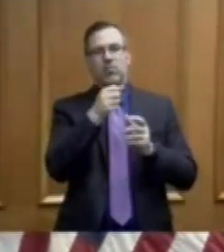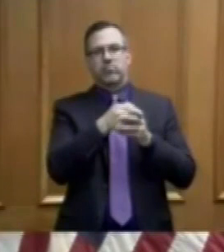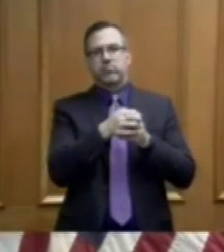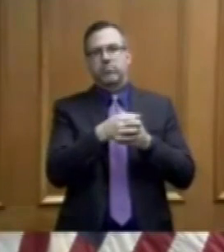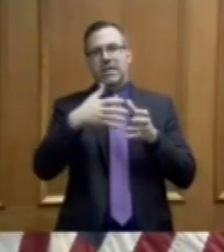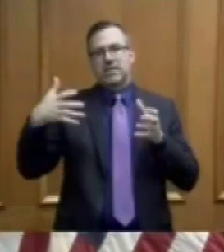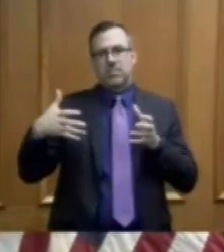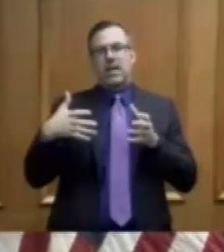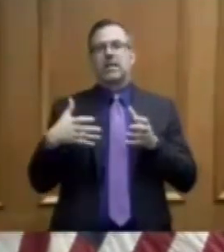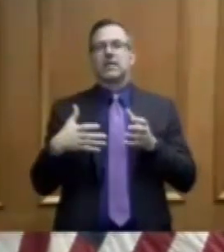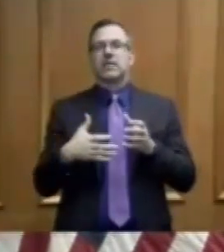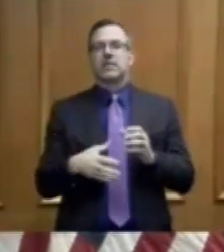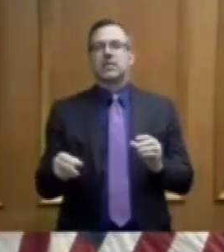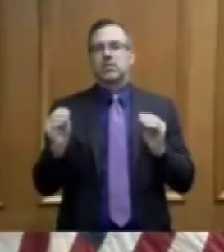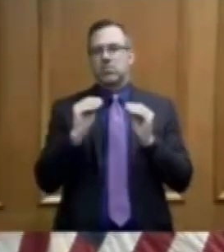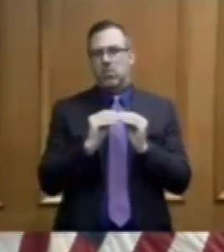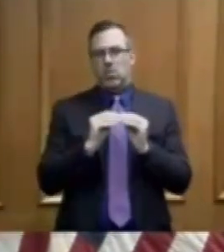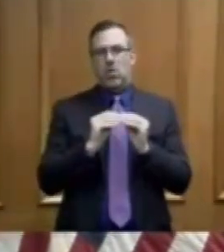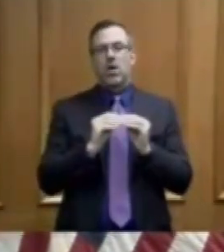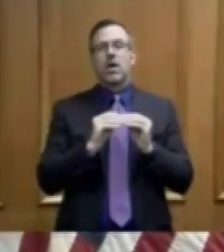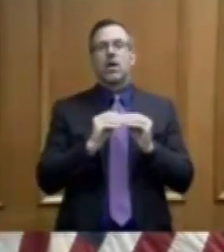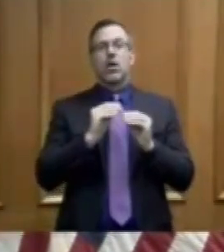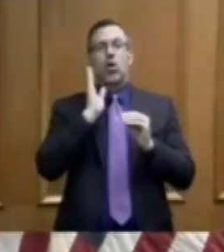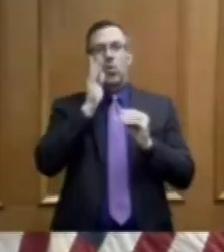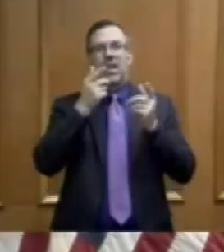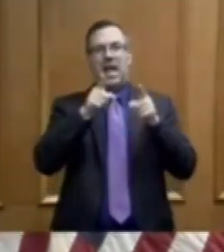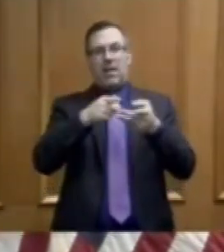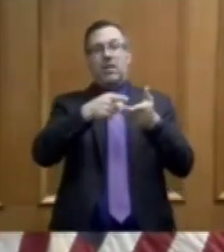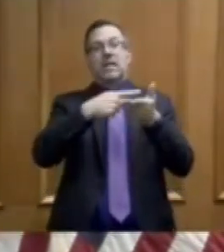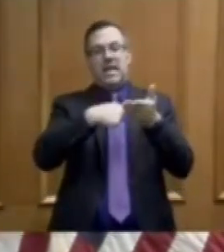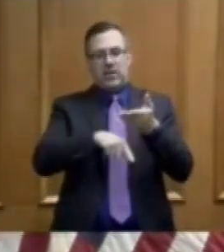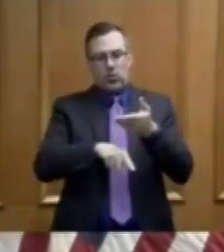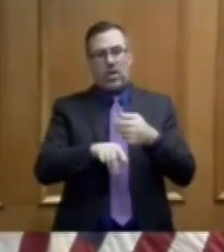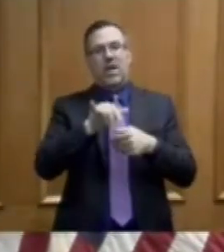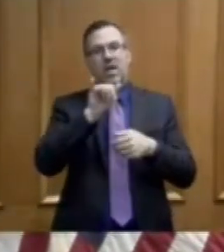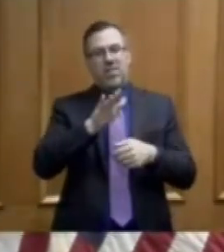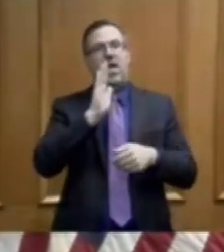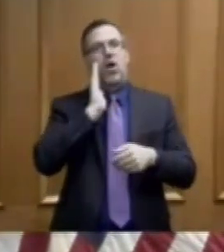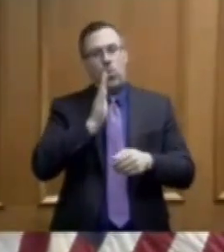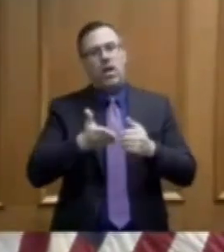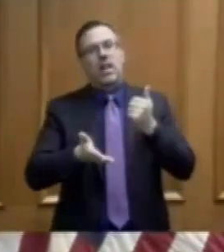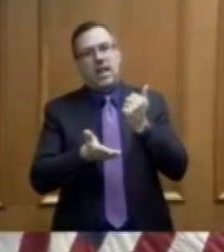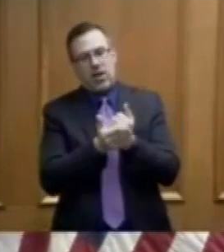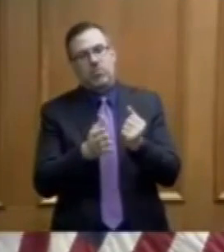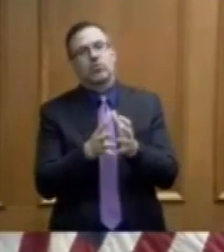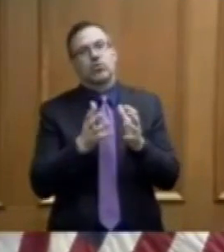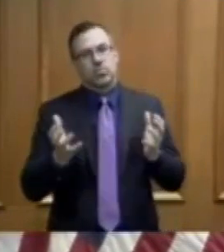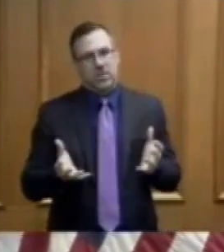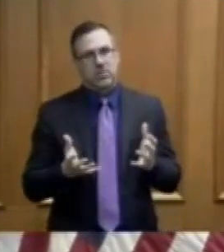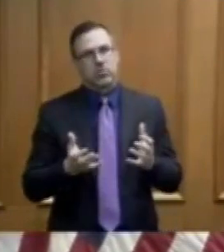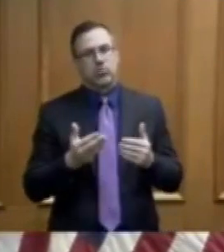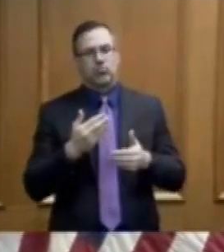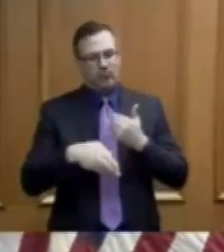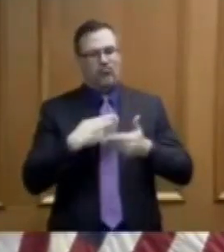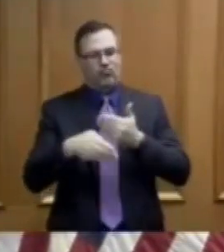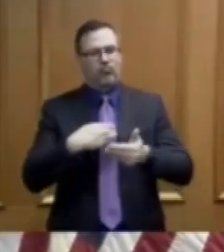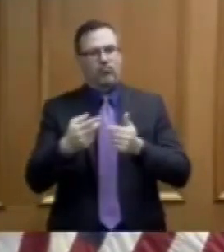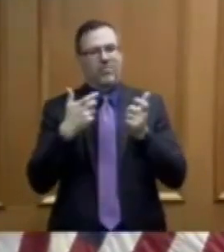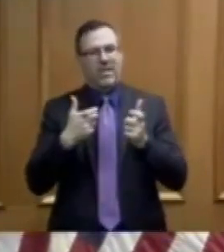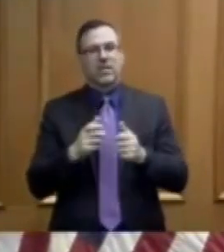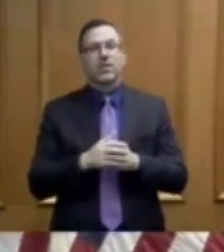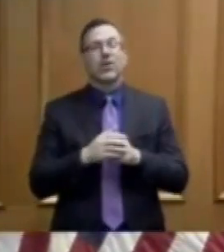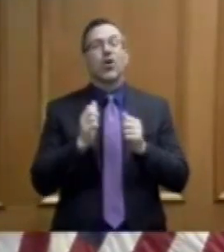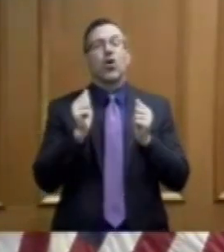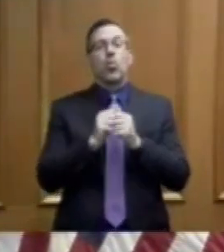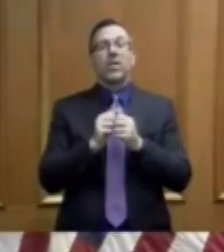throughput and capacity is set to go online next week, and that will be exponentially more capacity than they've had now. So all things testing, we're